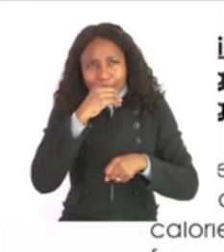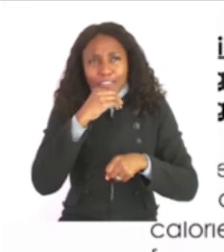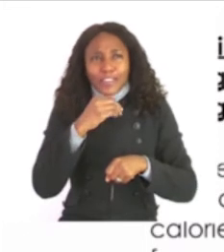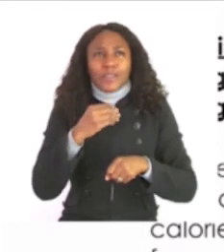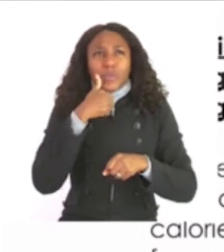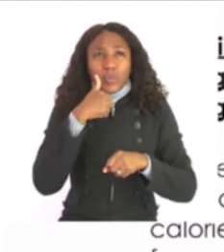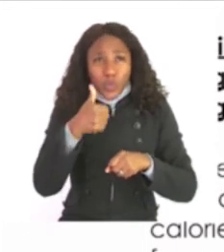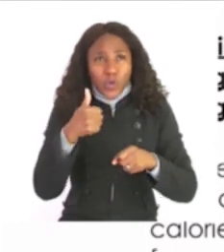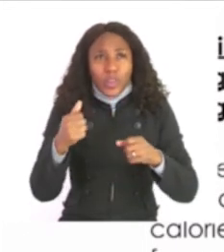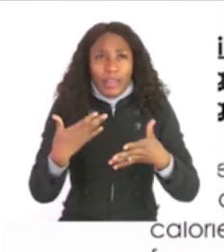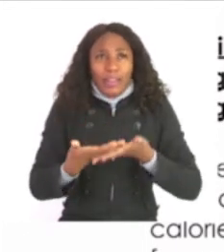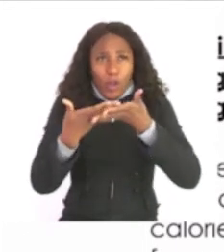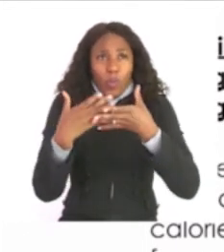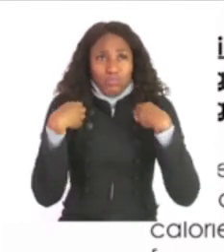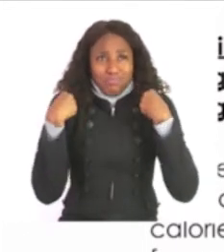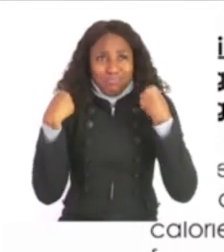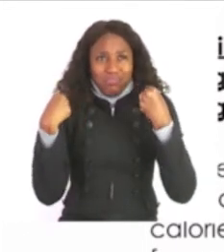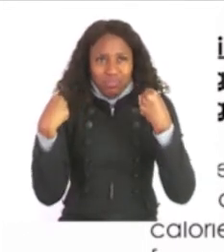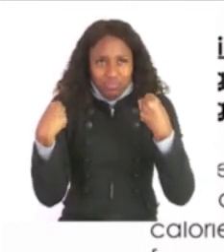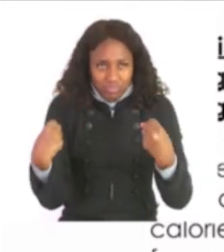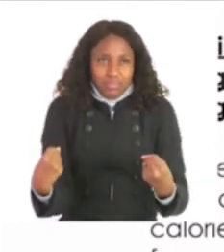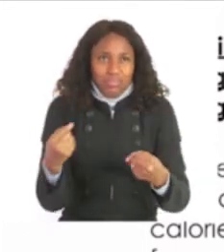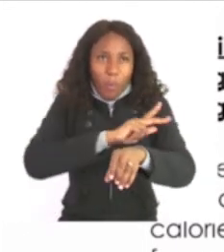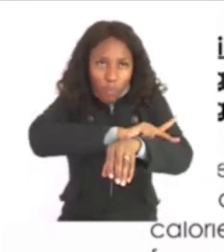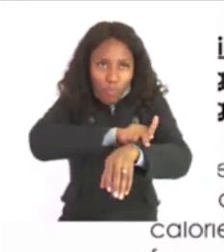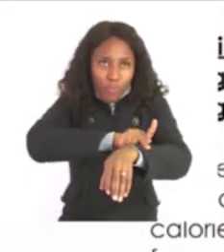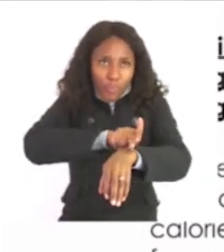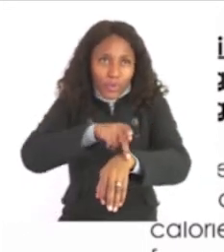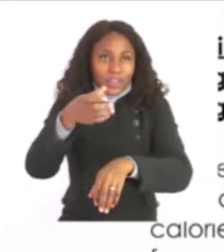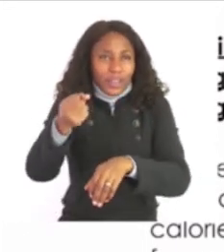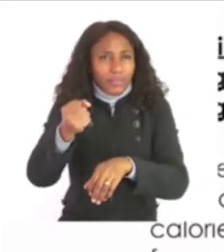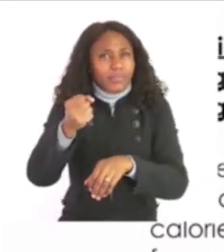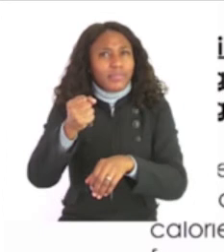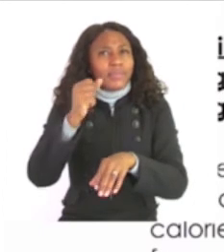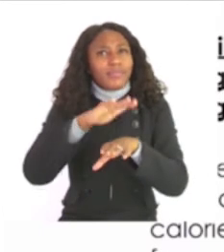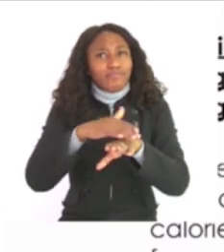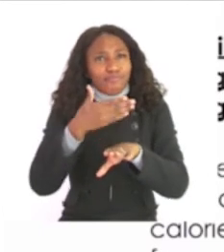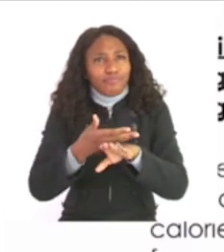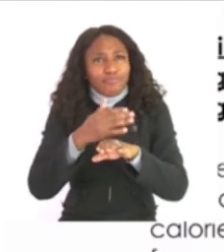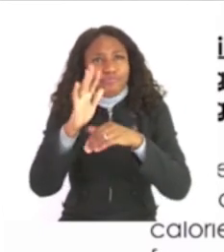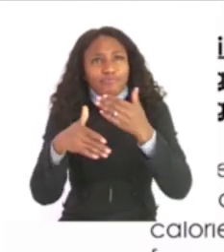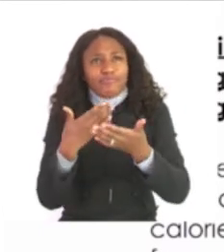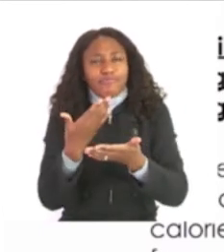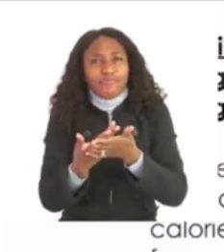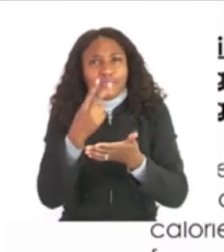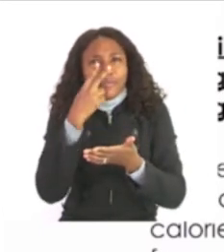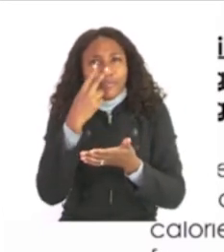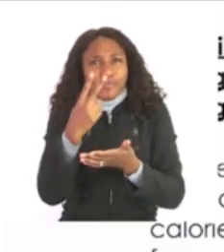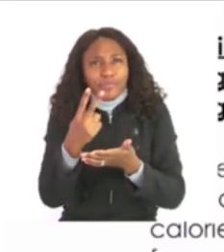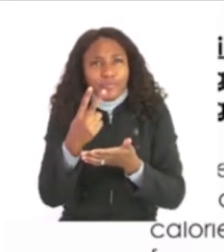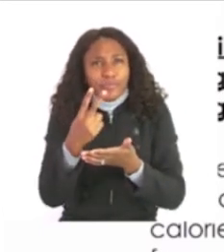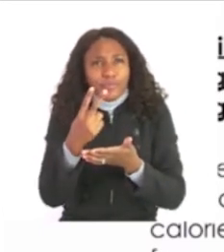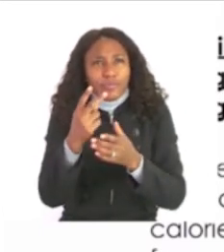eat food that provides you with protein. Now, for example, on the picture there, you can see that these